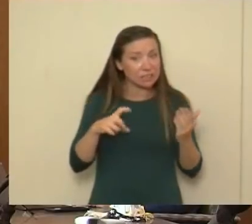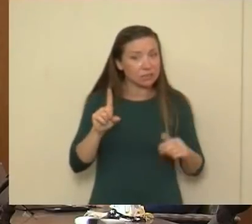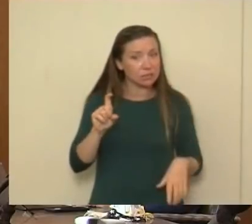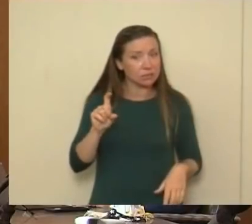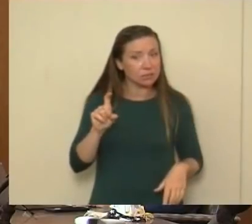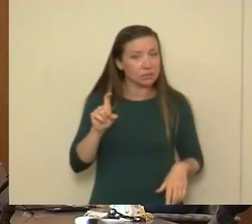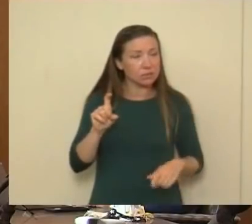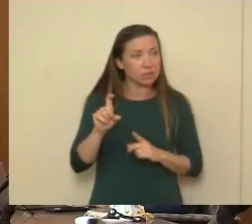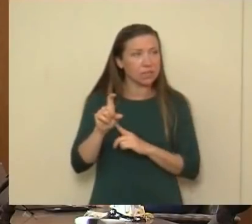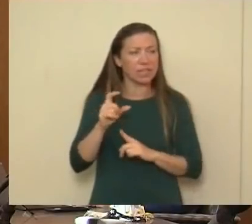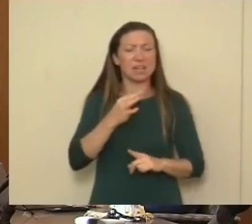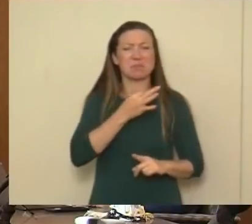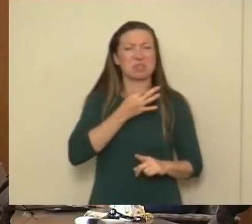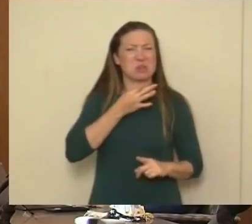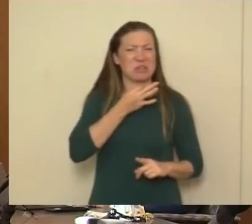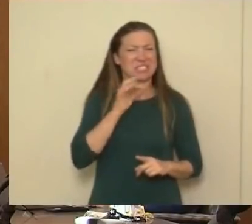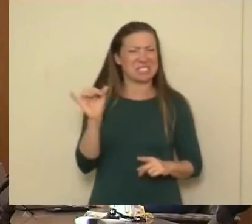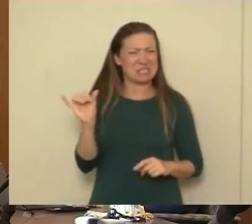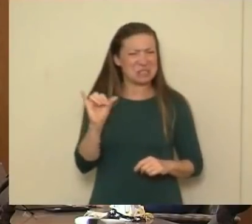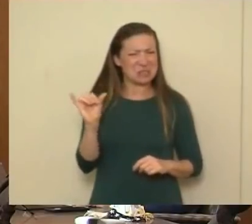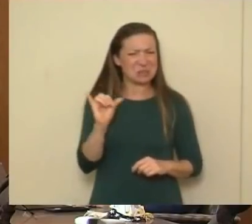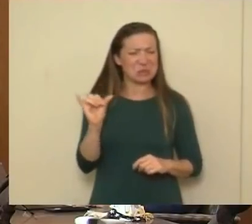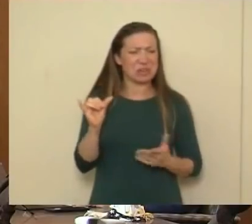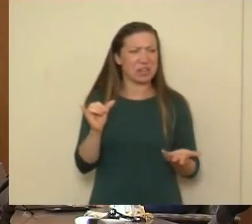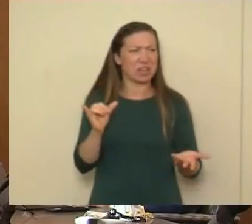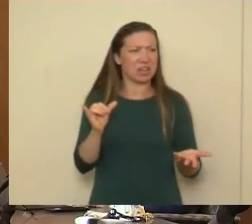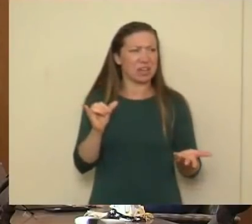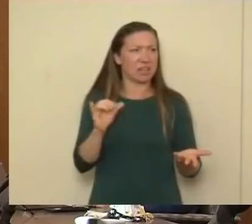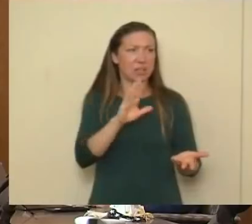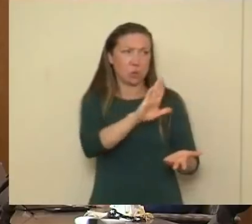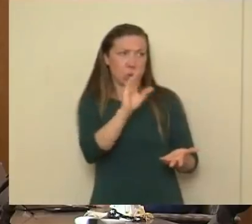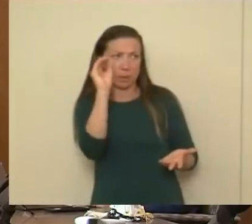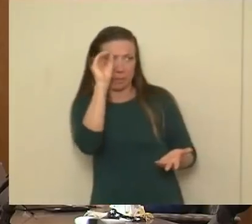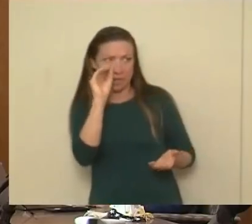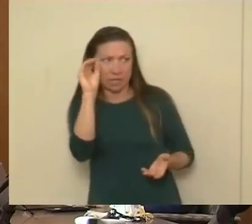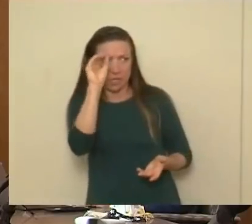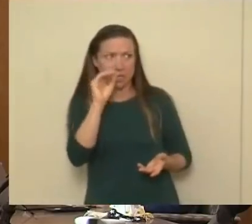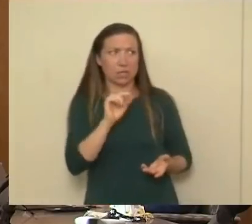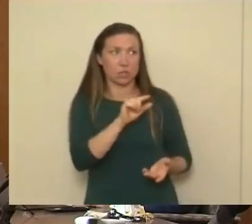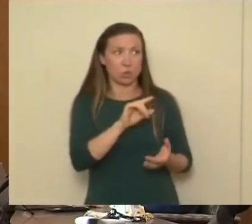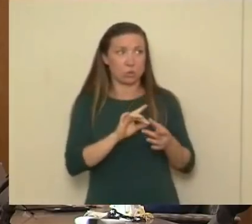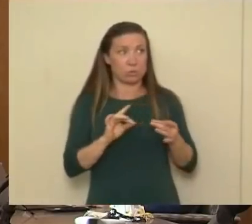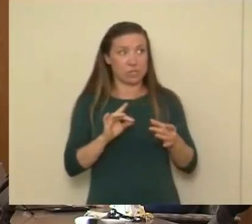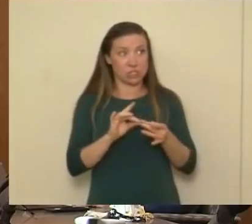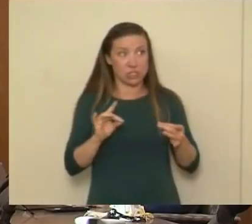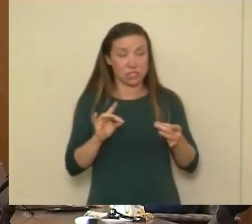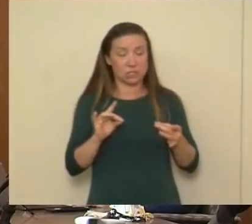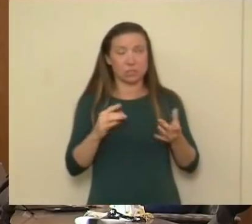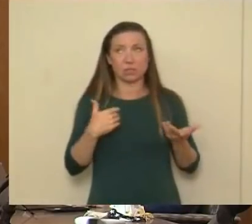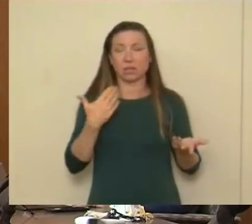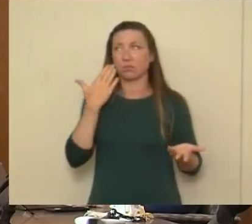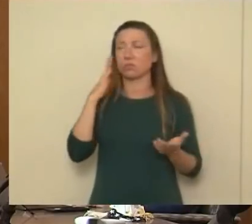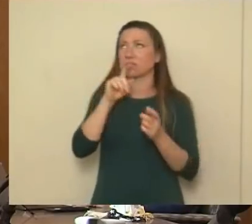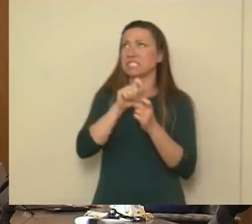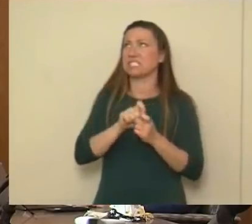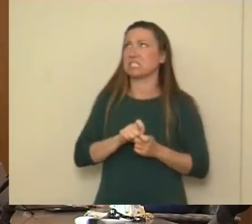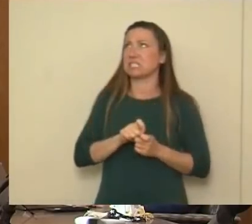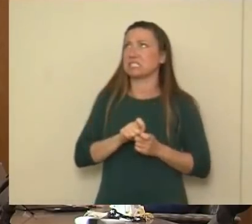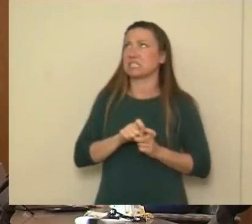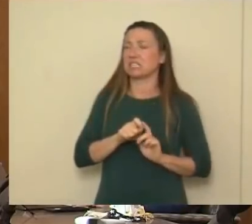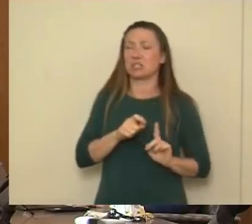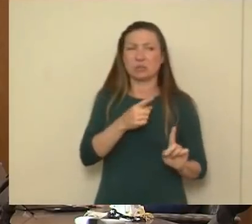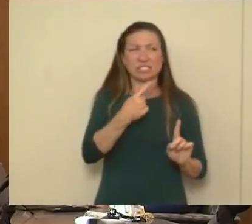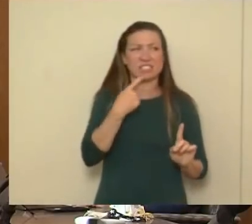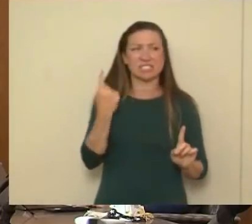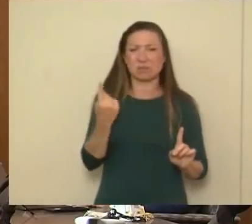is there a double standard here? I'm wondering, in your opinion, you mentioned somebody, I don't know the details, on Facebook holding